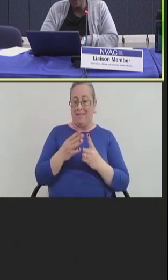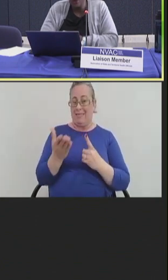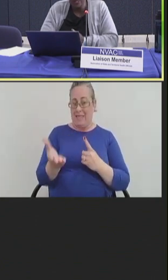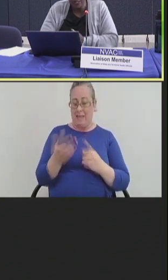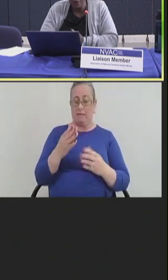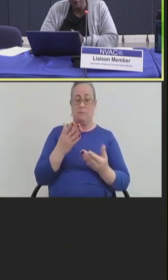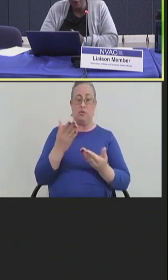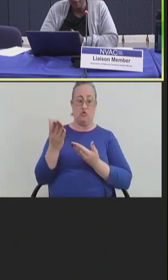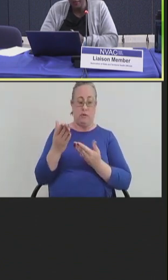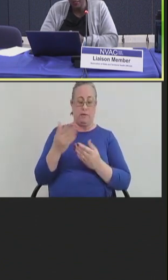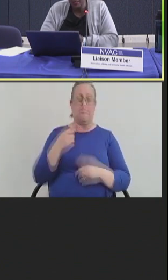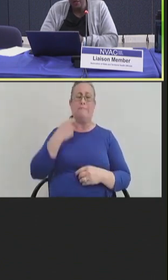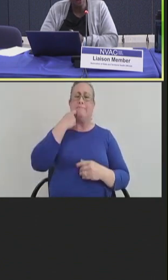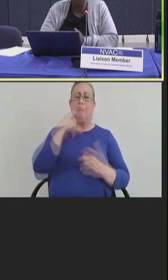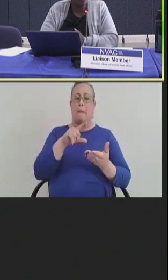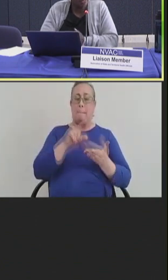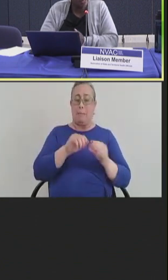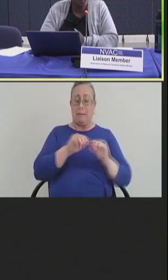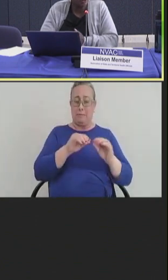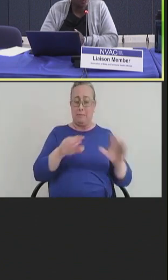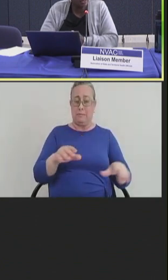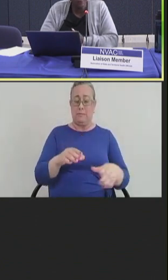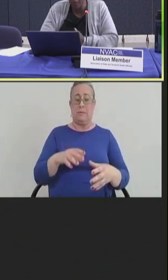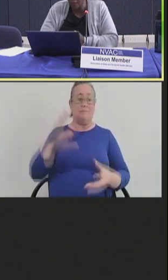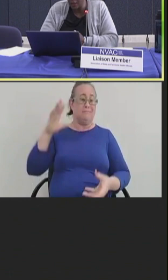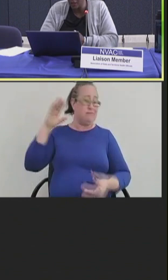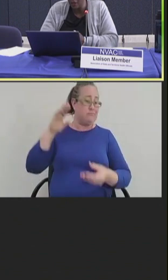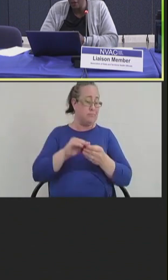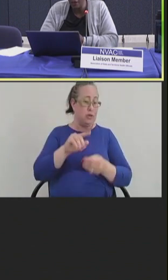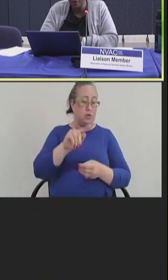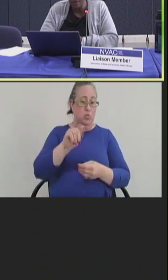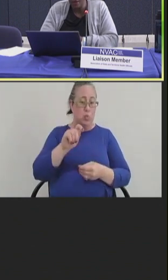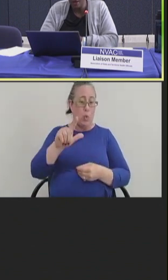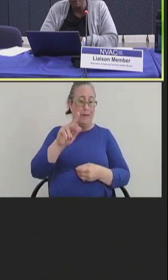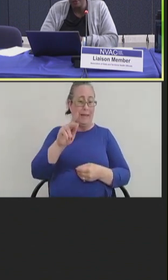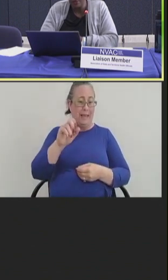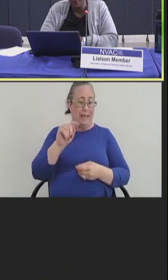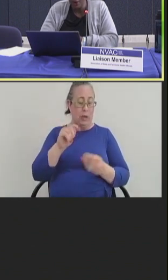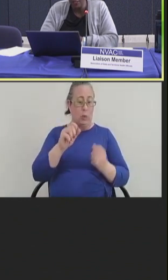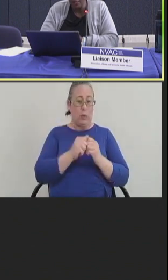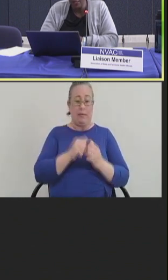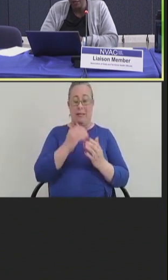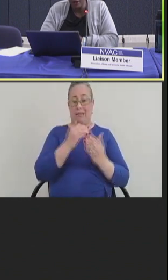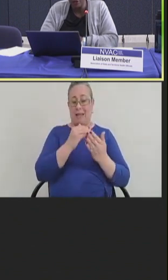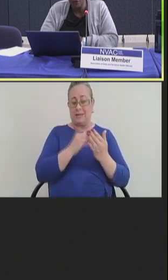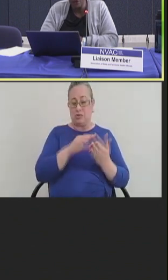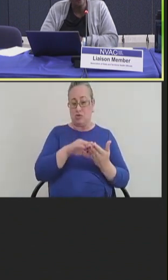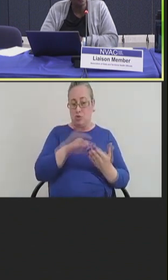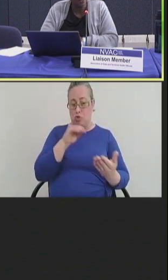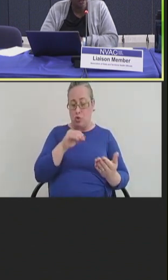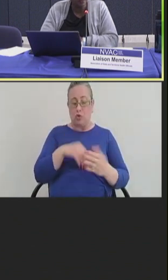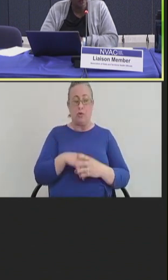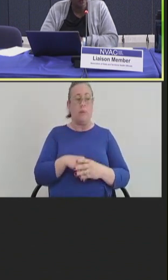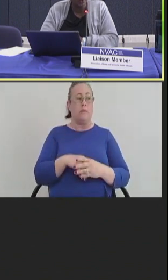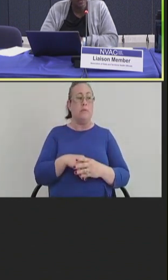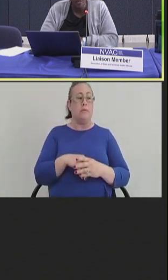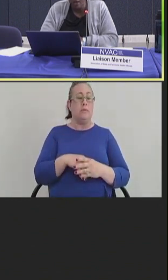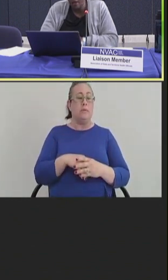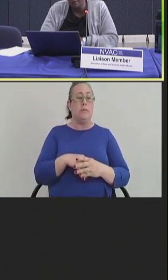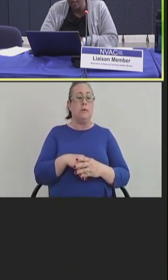So recently we published our culminating toolkit with lessons learned from this project, and also a blog